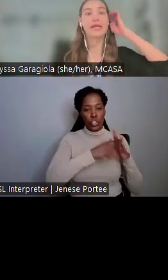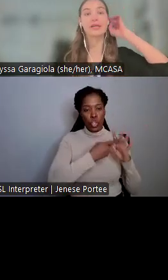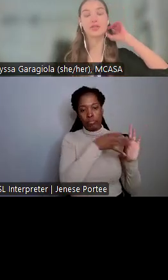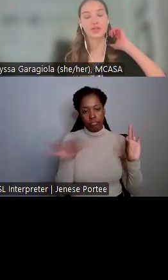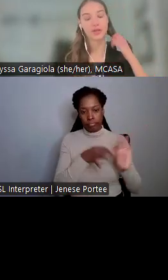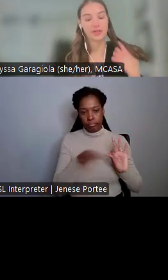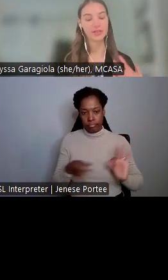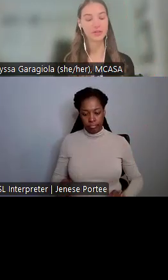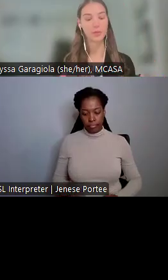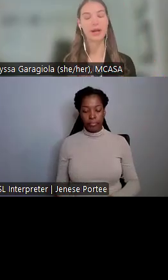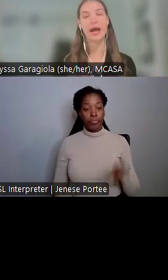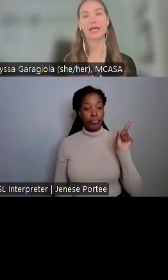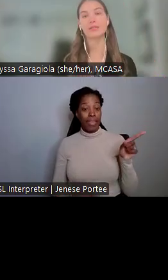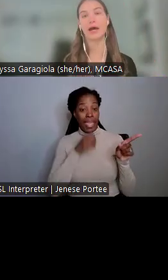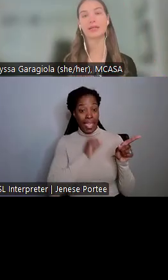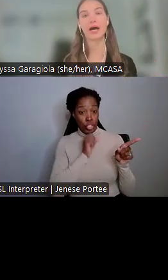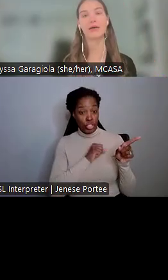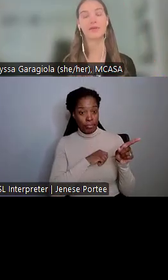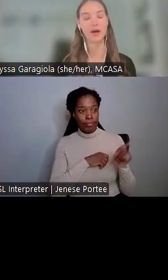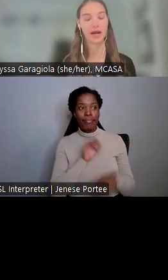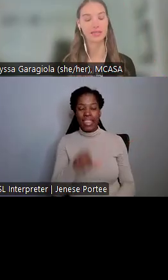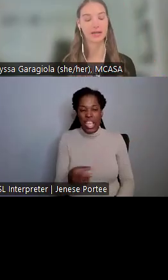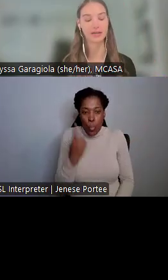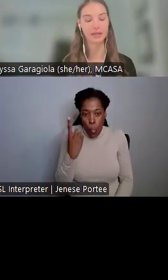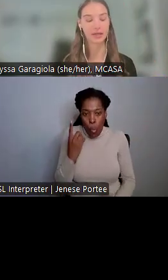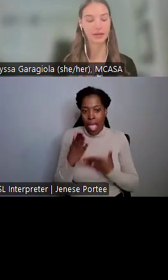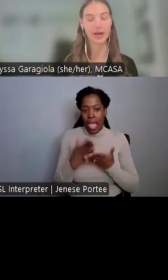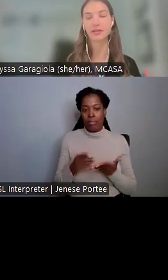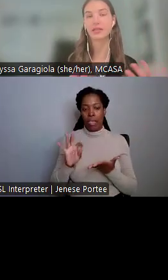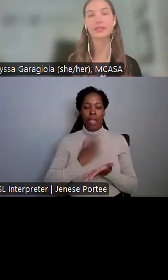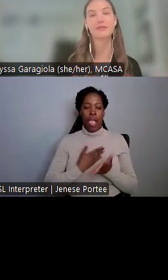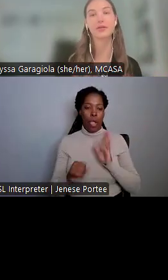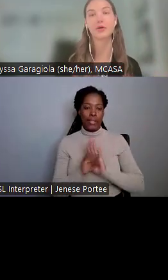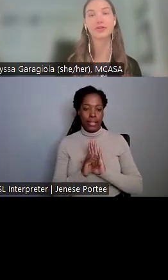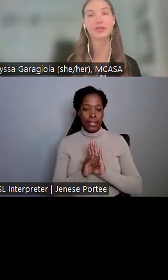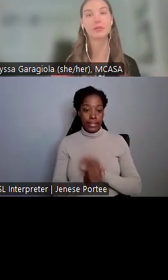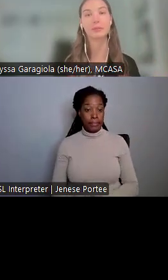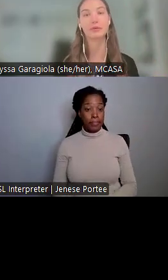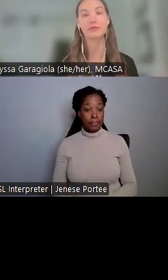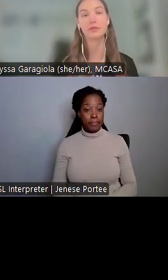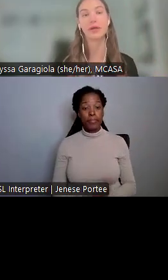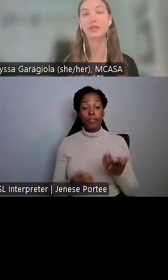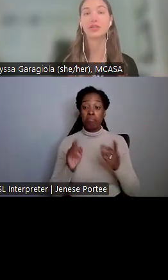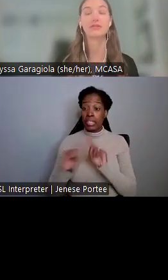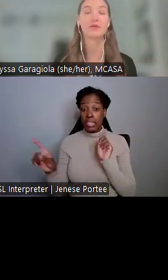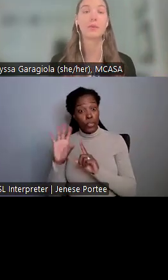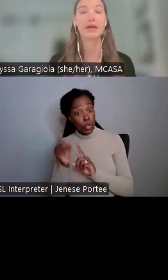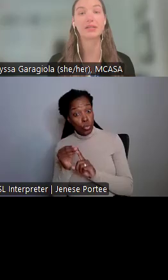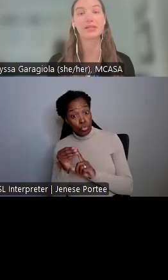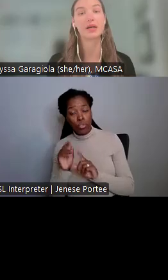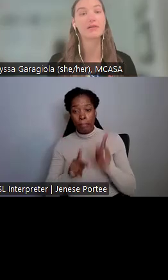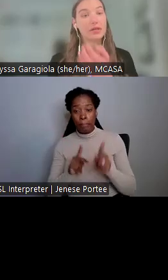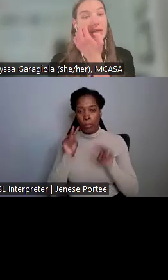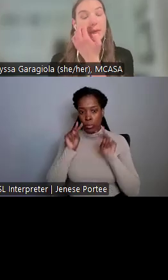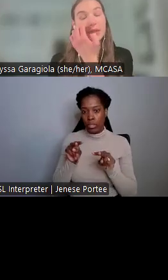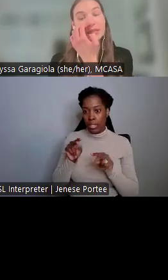with age. So this is one aspect of our identity, and in different cultures, people view age in different